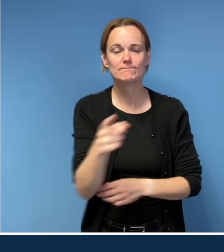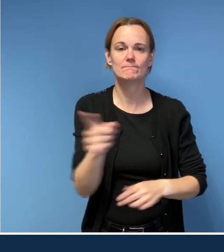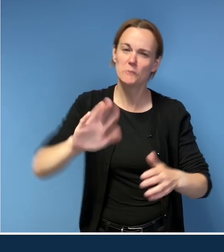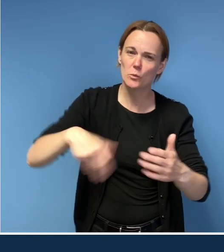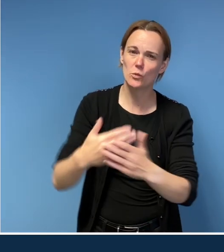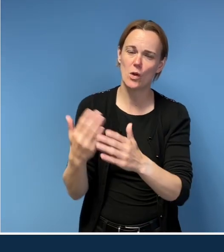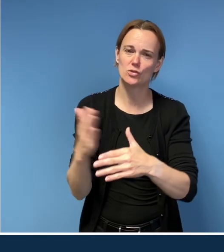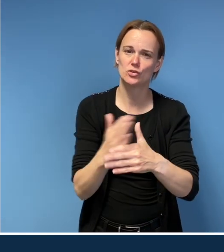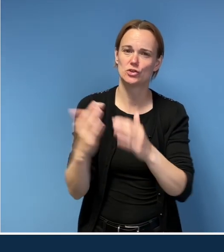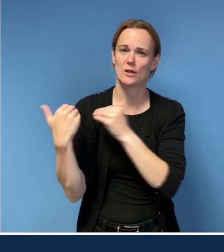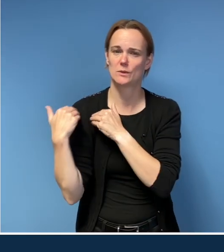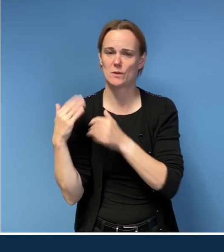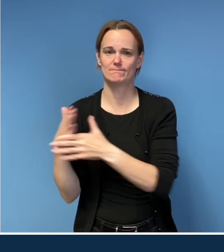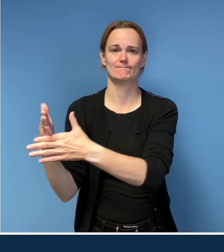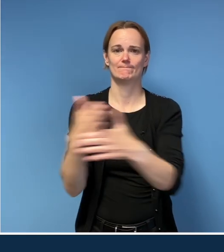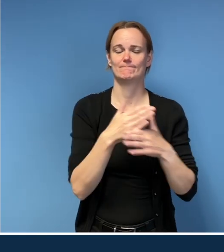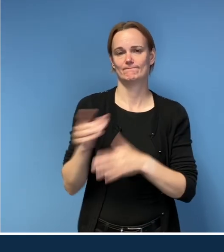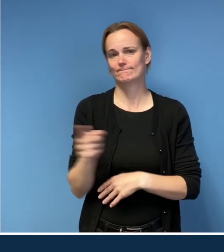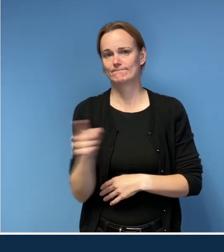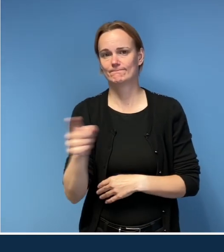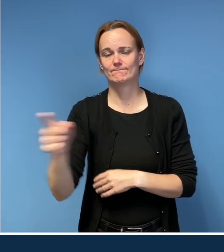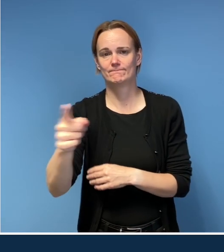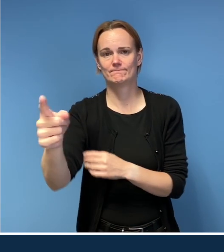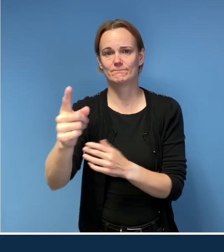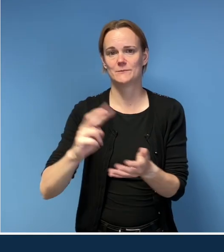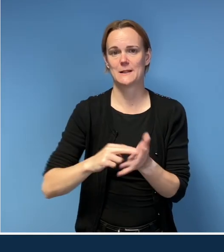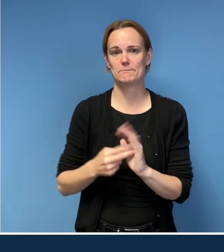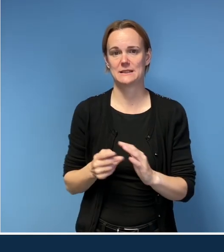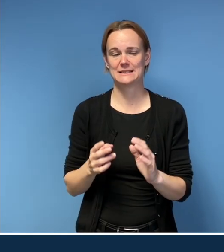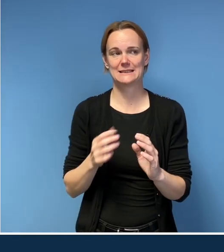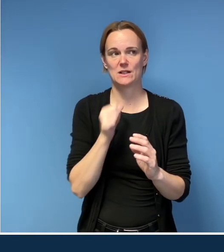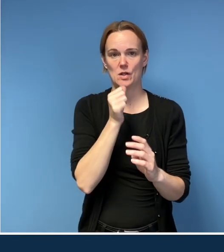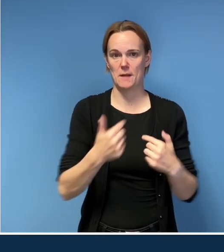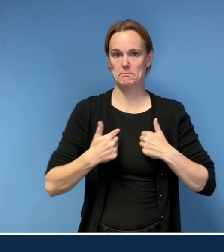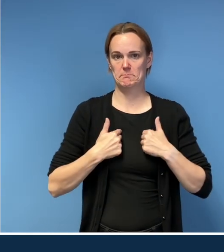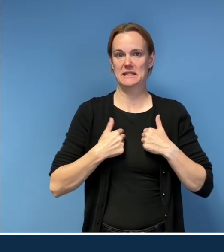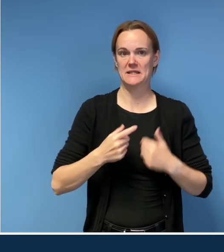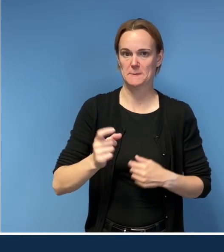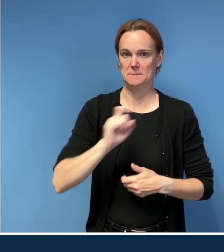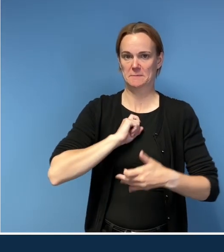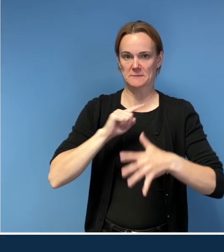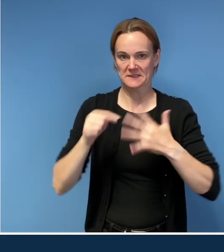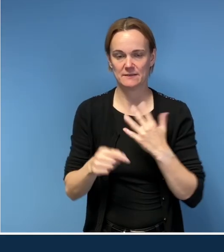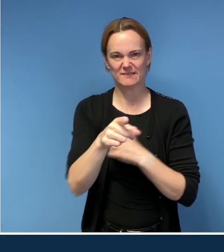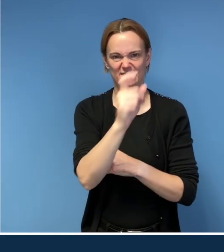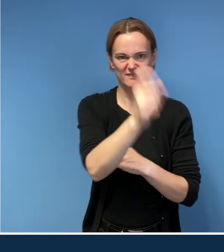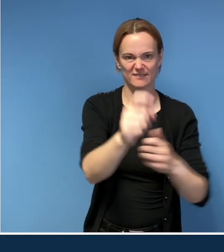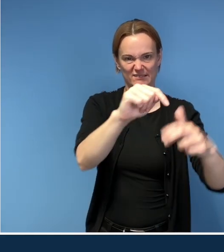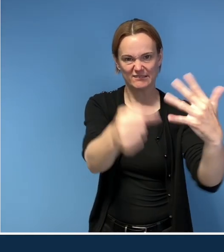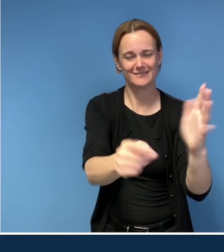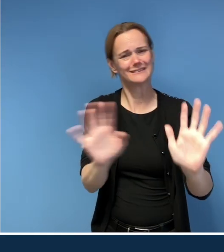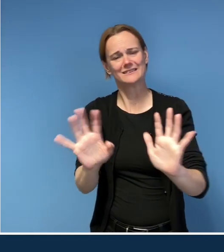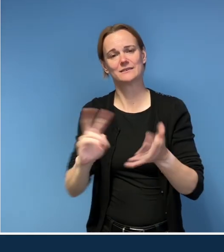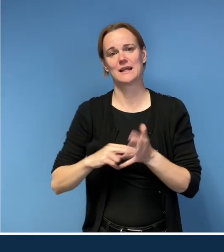assigned to. And I say assigned to not in a scripted way or not in a prescribed way. It's really as humans in how we show